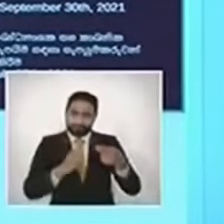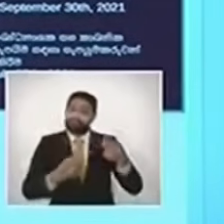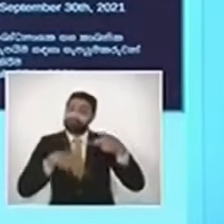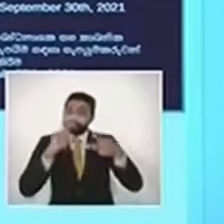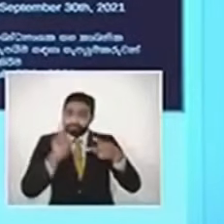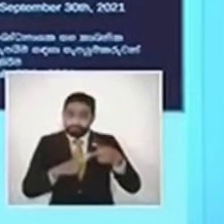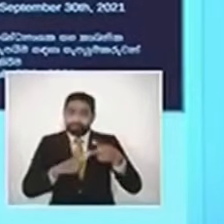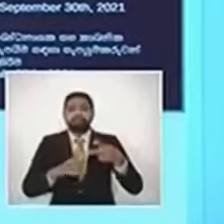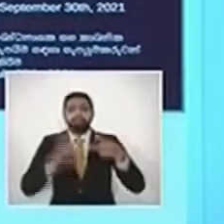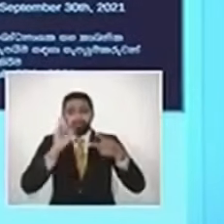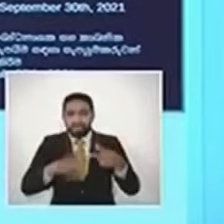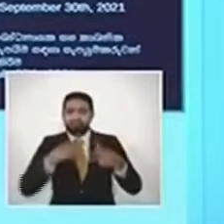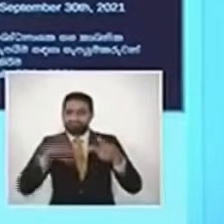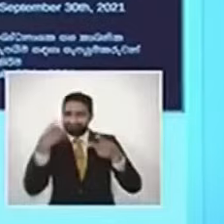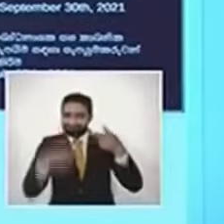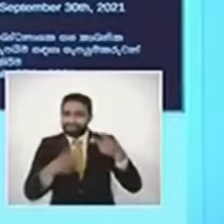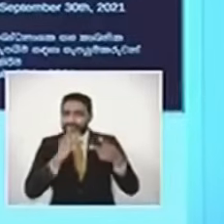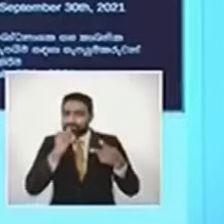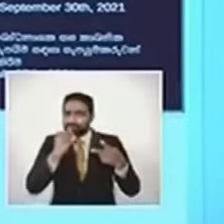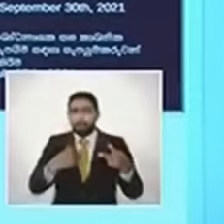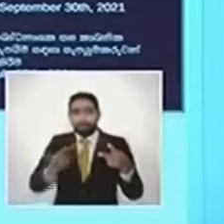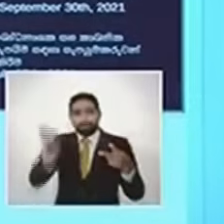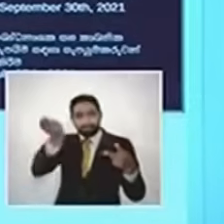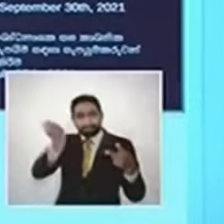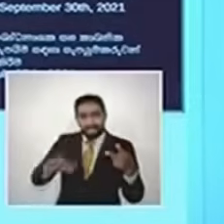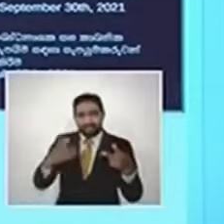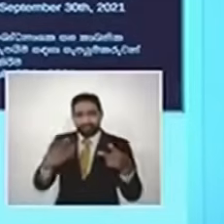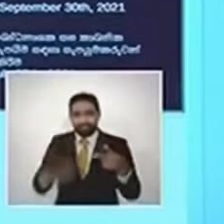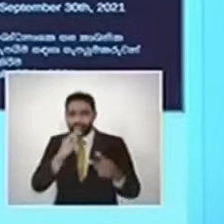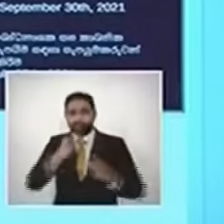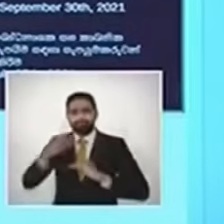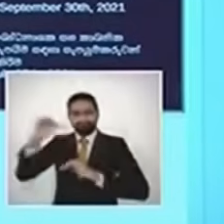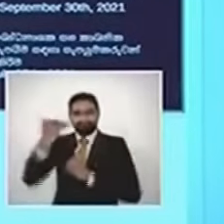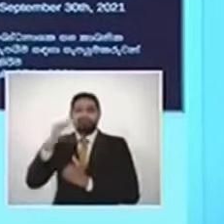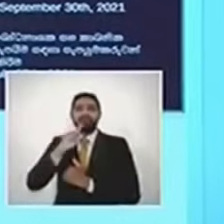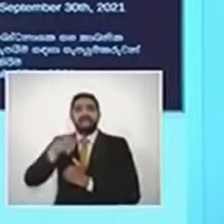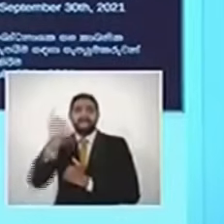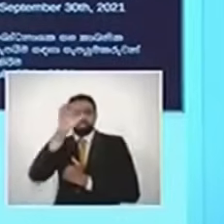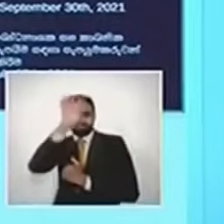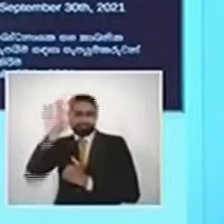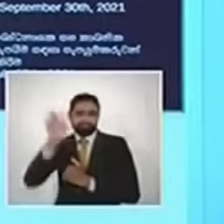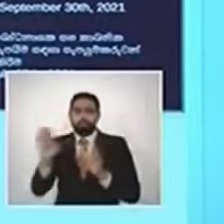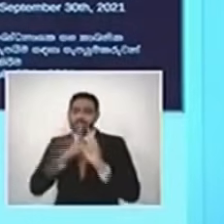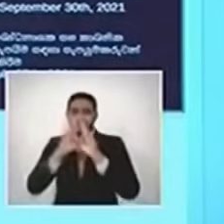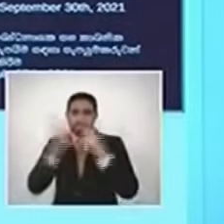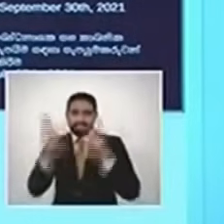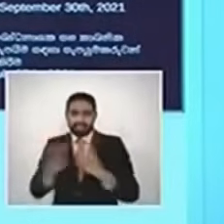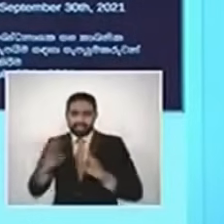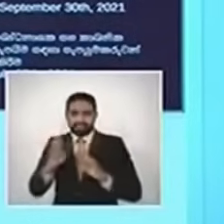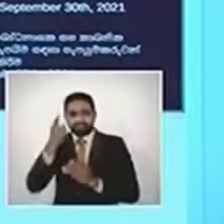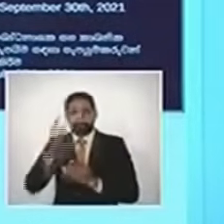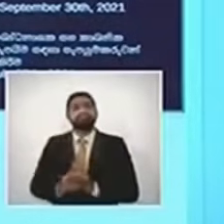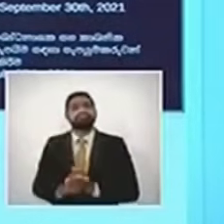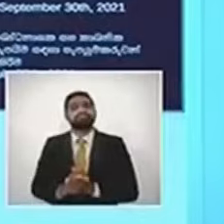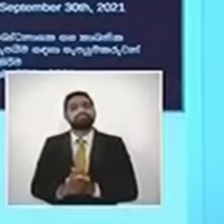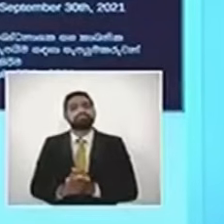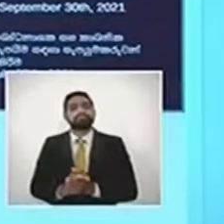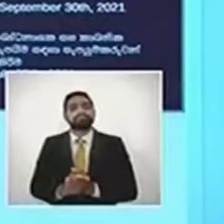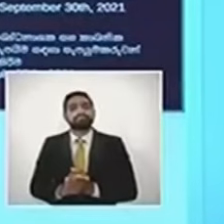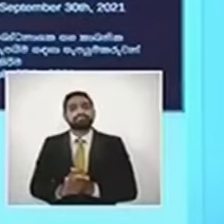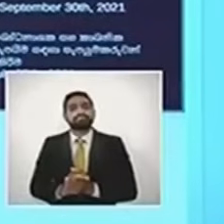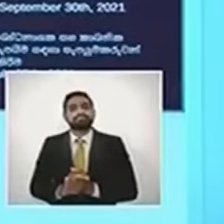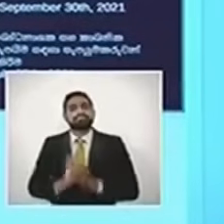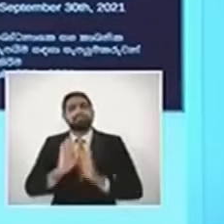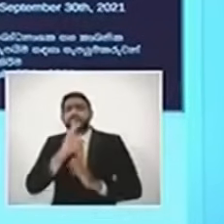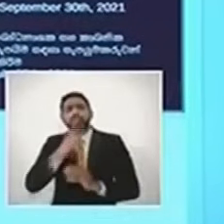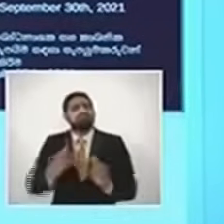as refined products from other countries, from international sellers, what are they going to do? What is the system that they